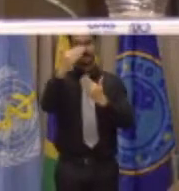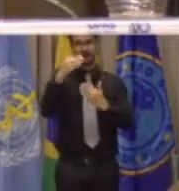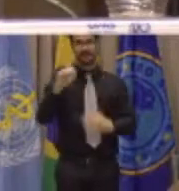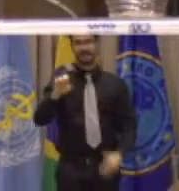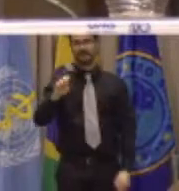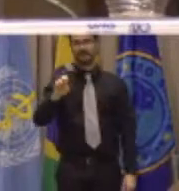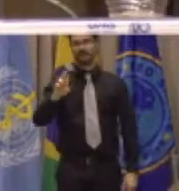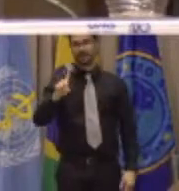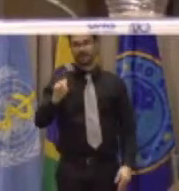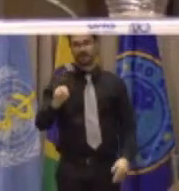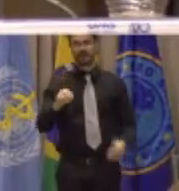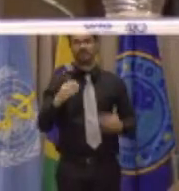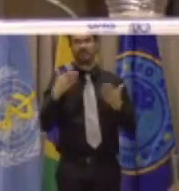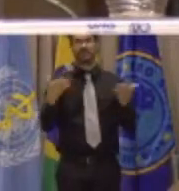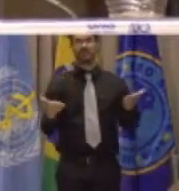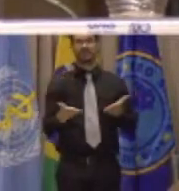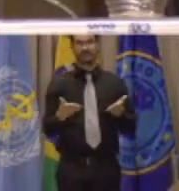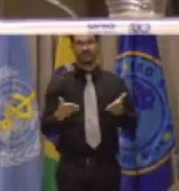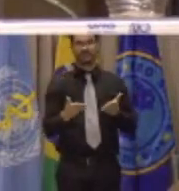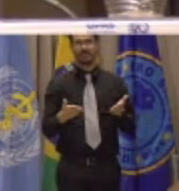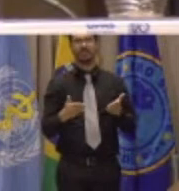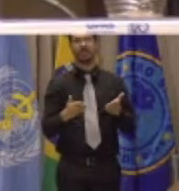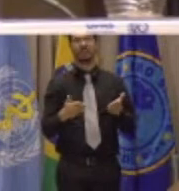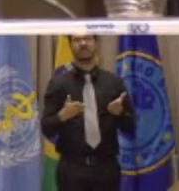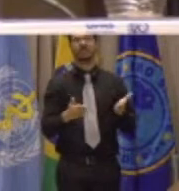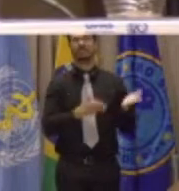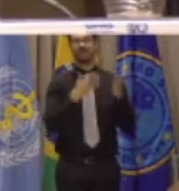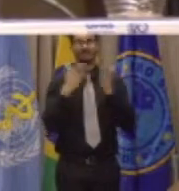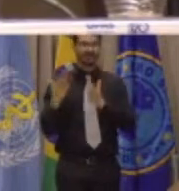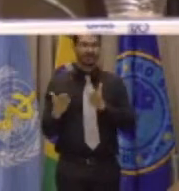Thank you very much, Eduardo.